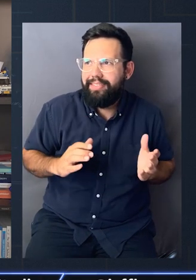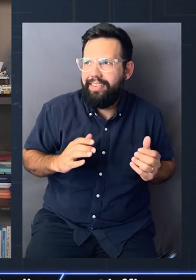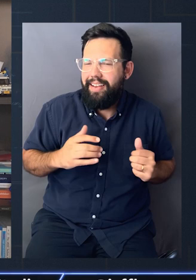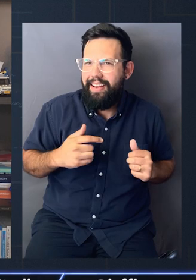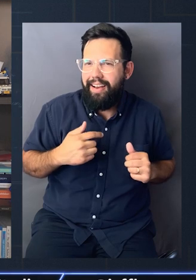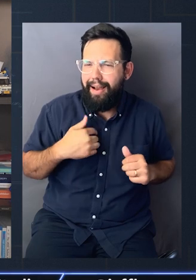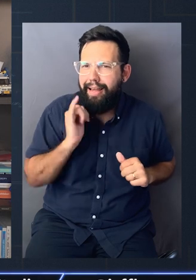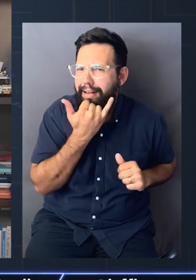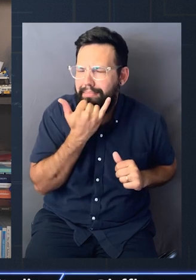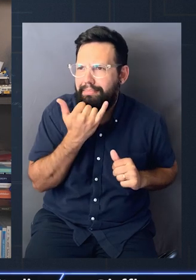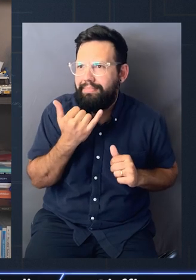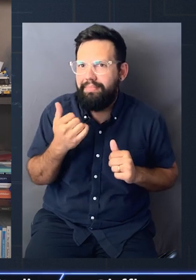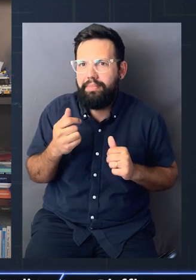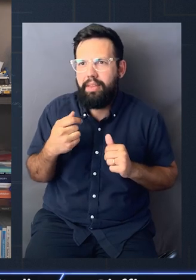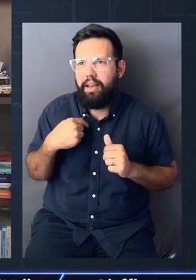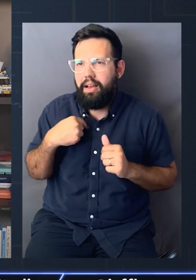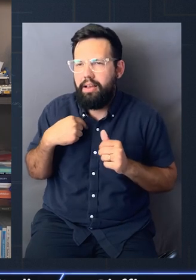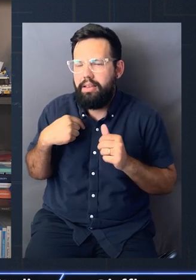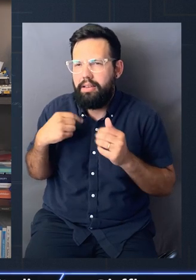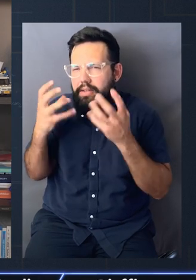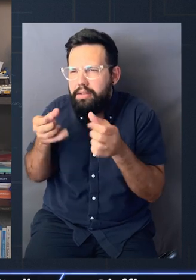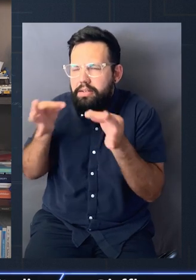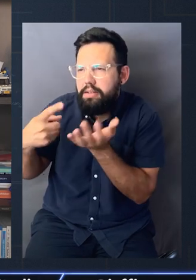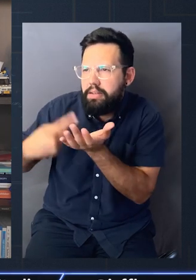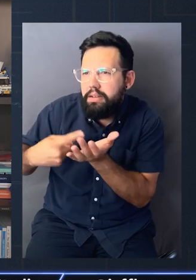the code, I actually forgot all about the customers.